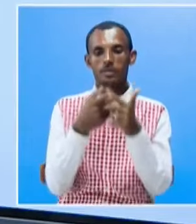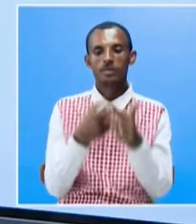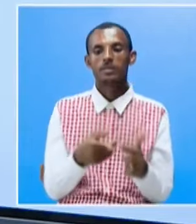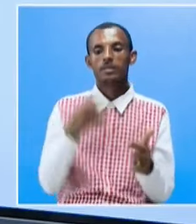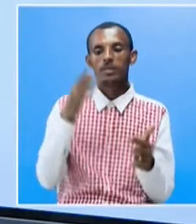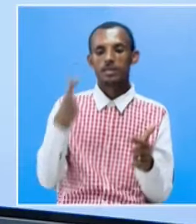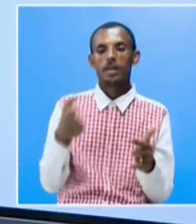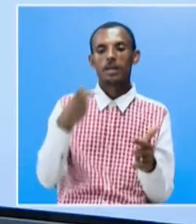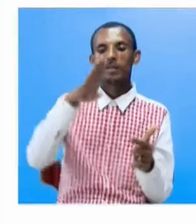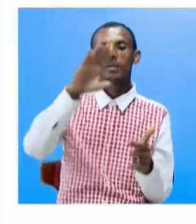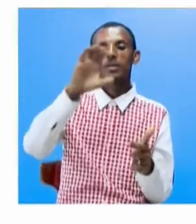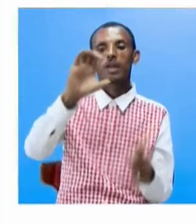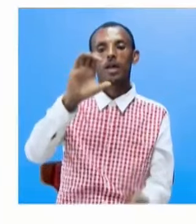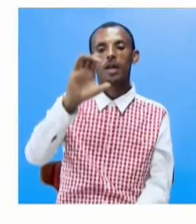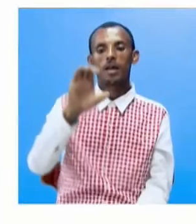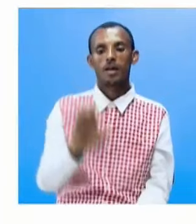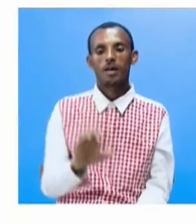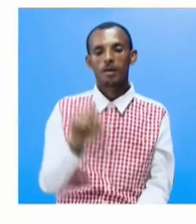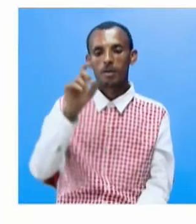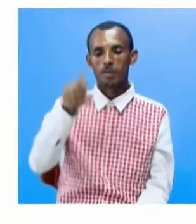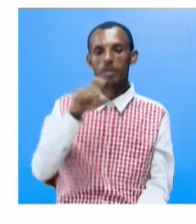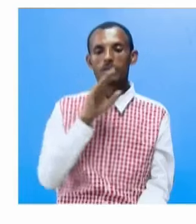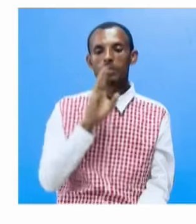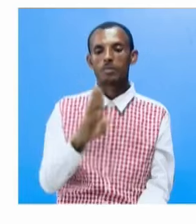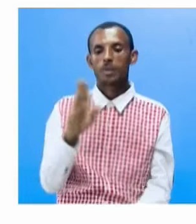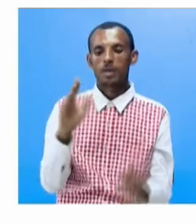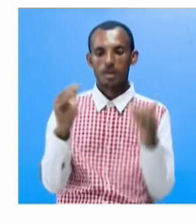side BC